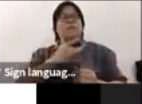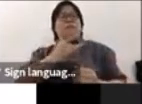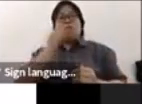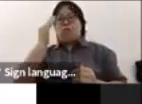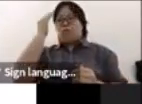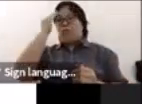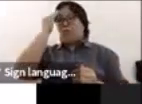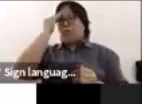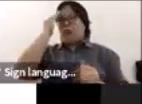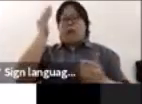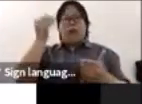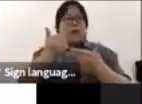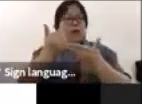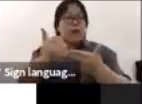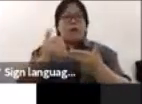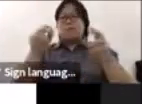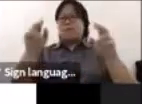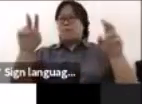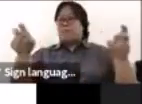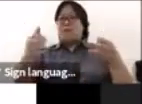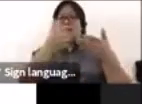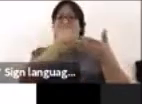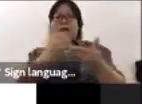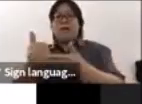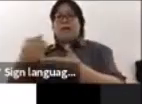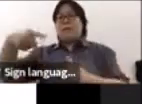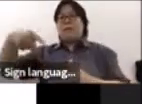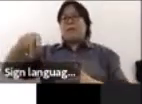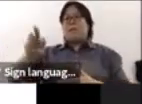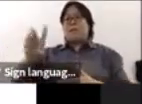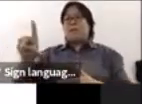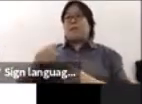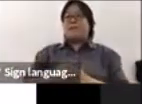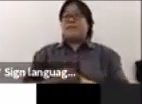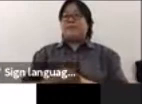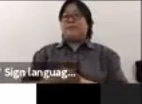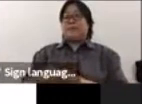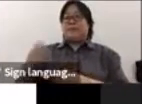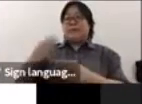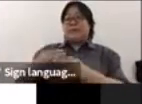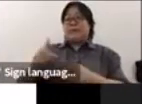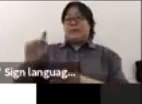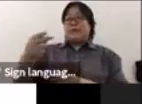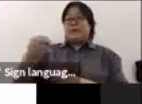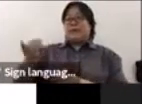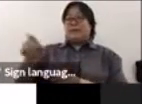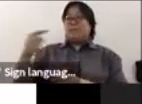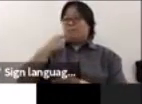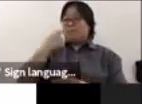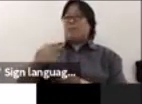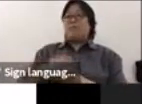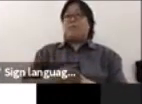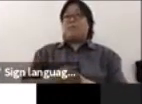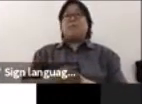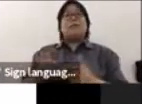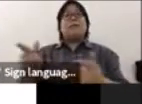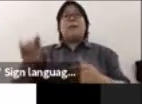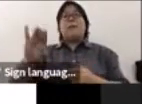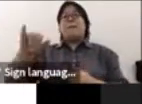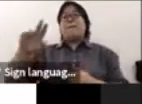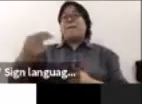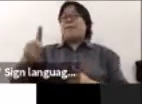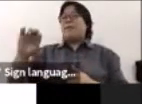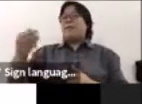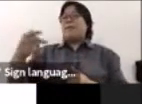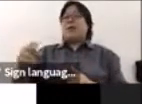and knowledgeable about people with disability. At TCA, the access to Bình Thạnh Hospital, that is a public